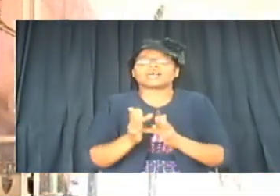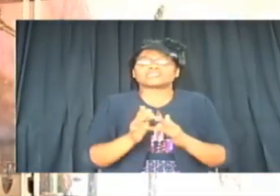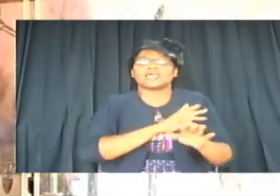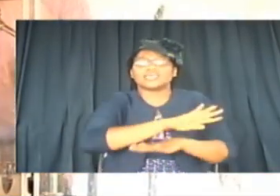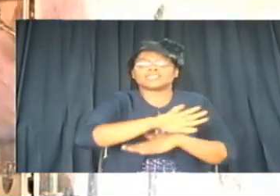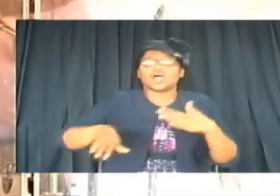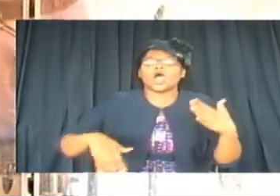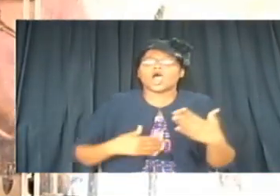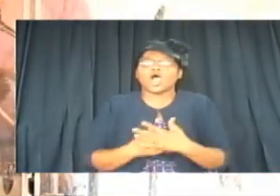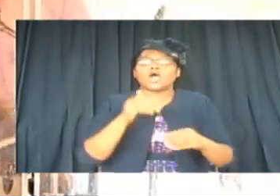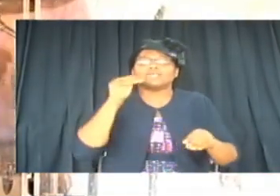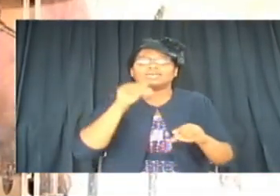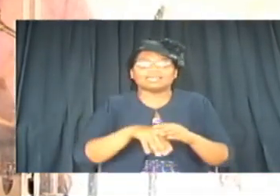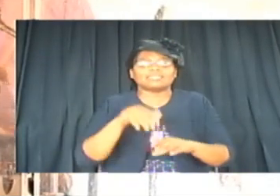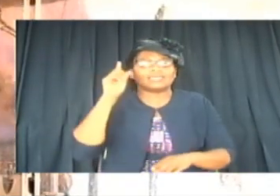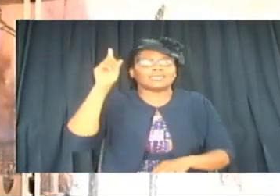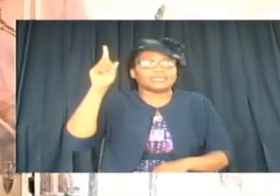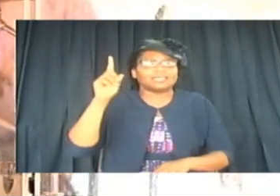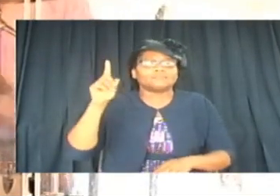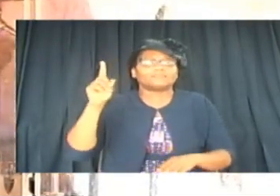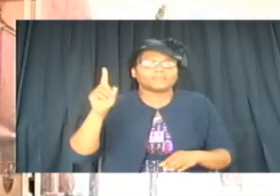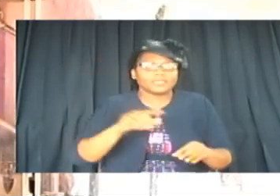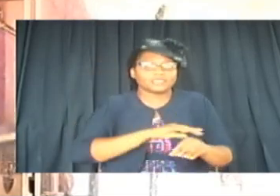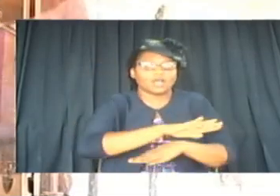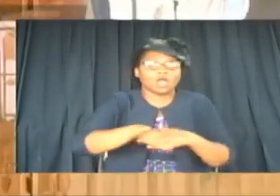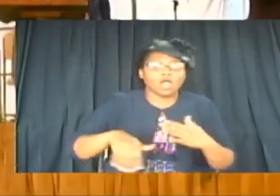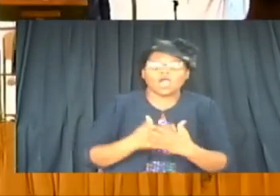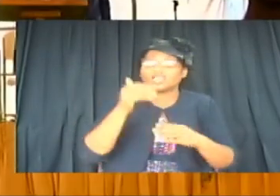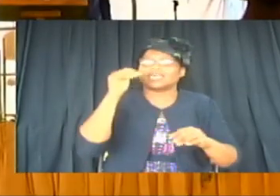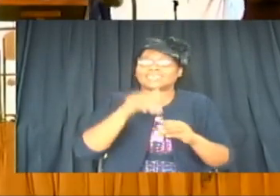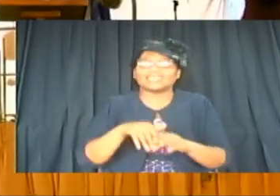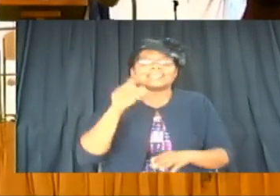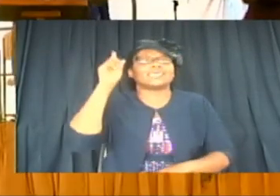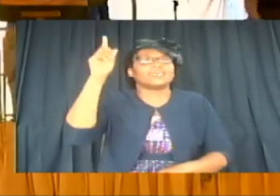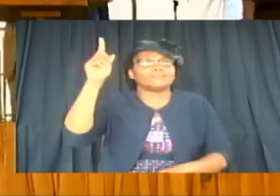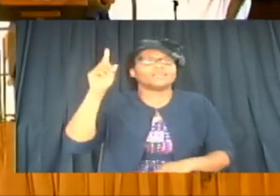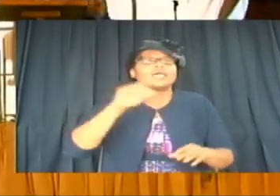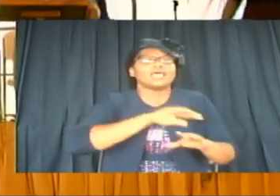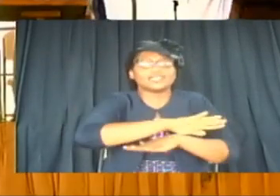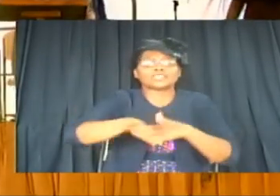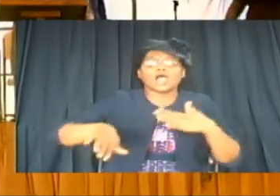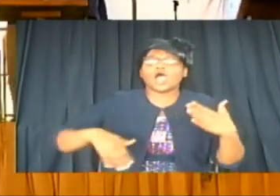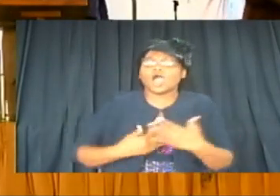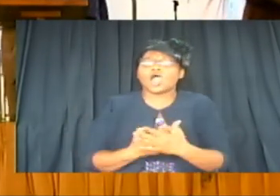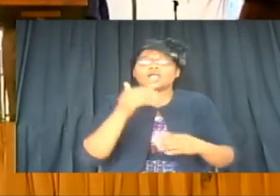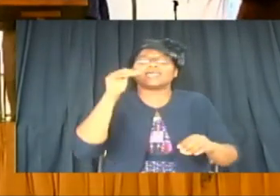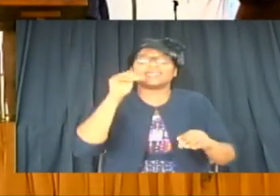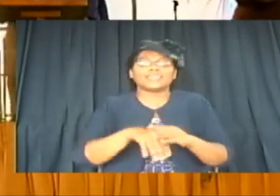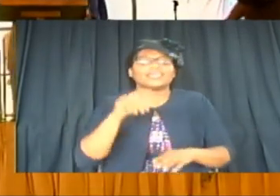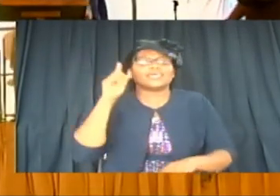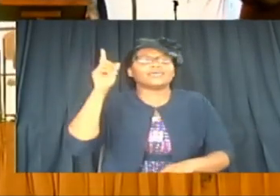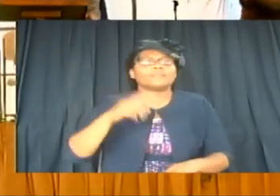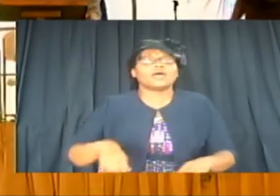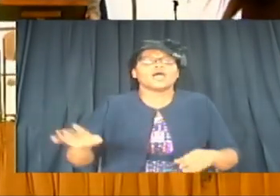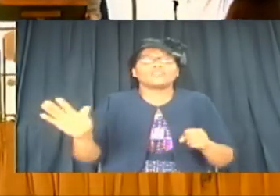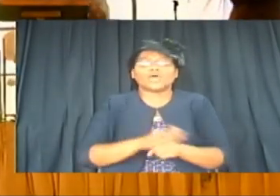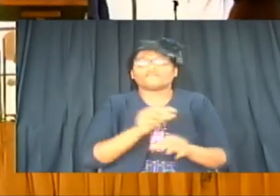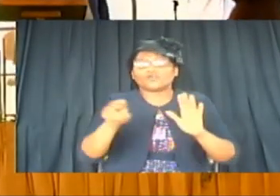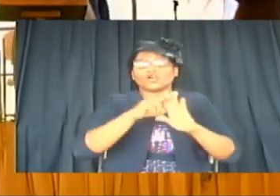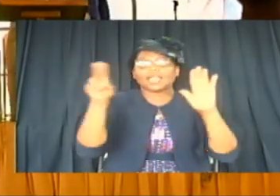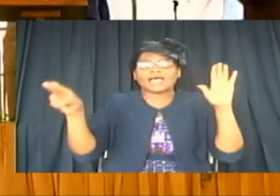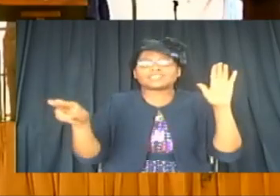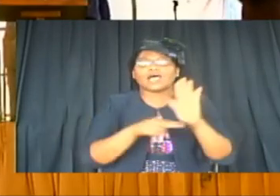Jesus. It's all one in more time. Him. It's all in Him. It's all in Him. Yes. It's all in Him.